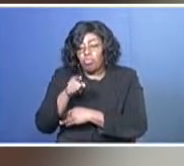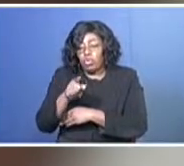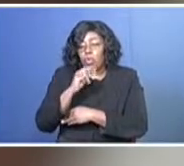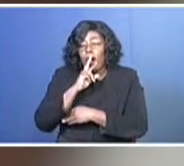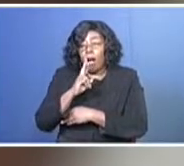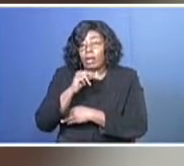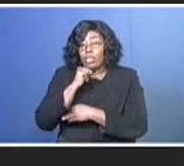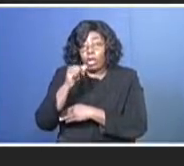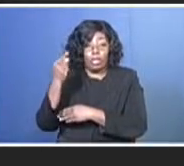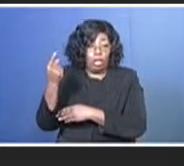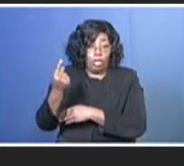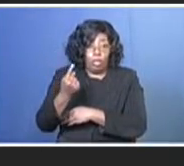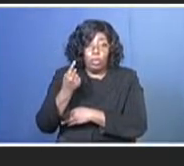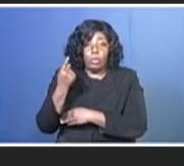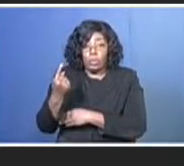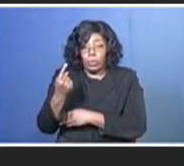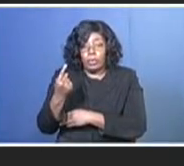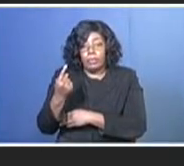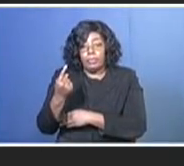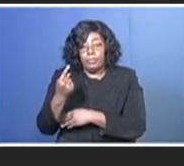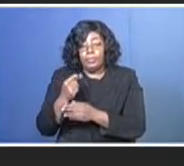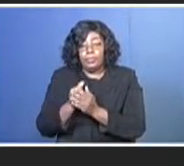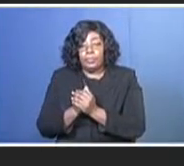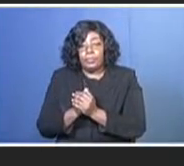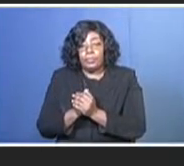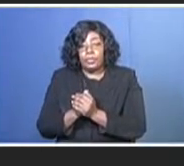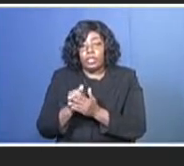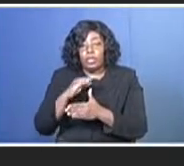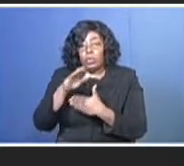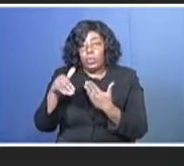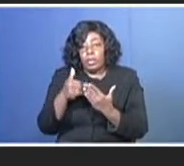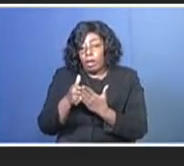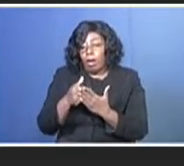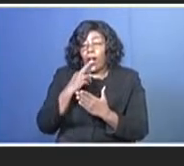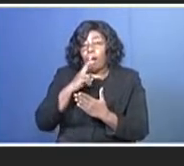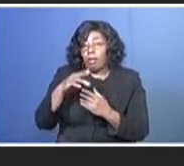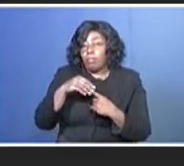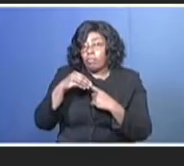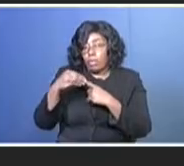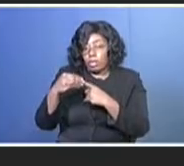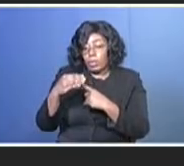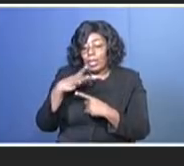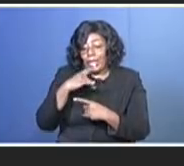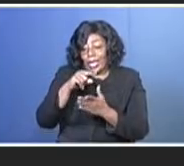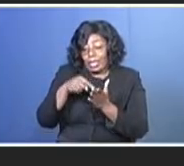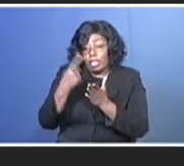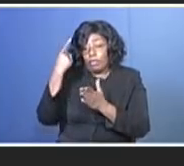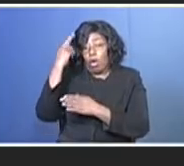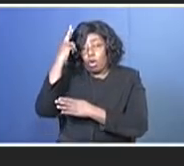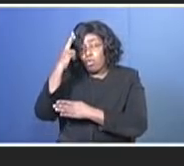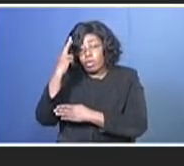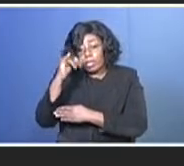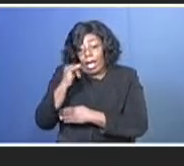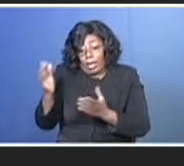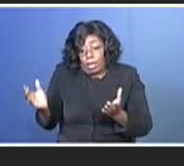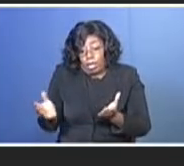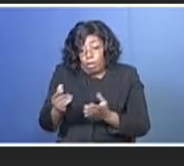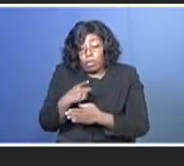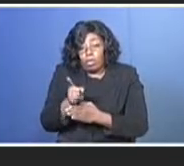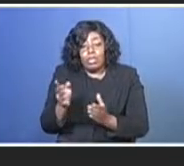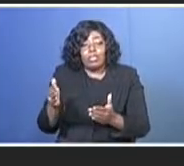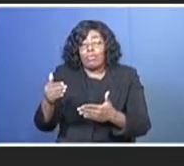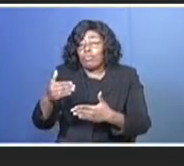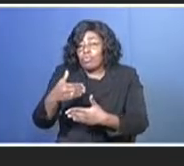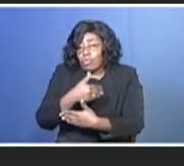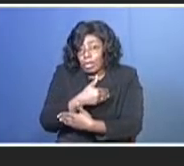alone. You're definitely not standing alone. We're all unique. We're like this for a reason, and I just encourage them to embrace the